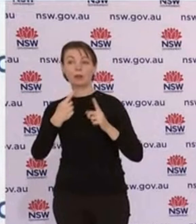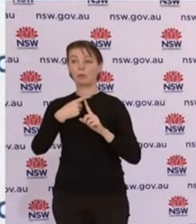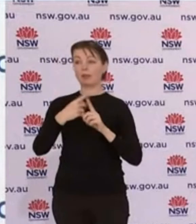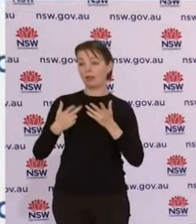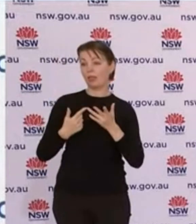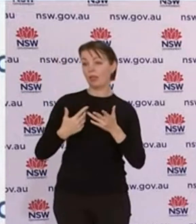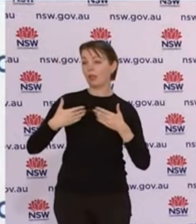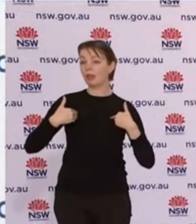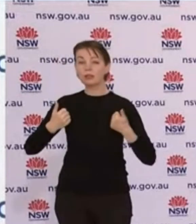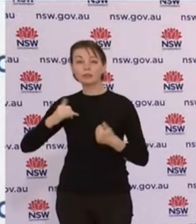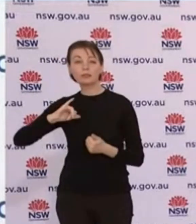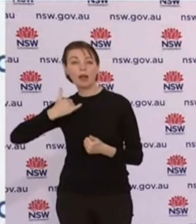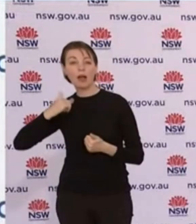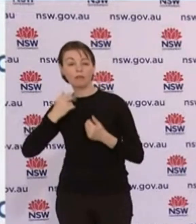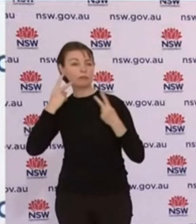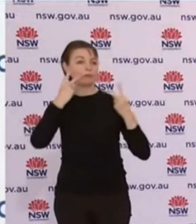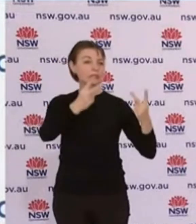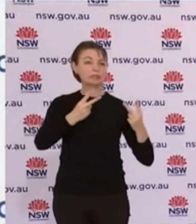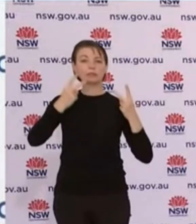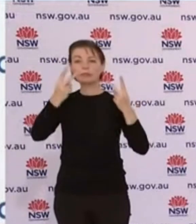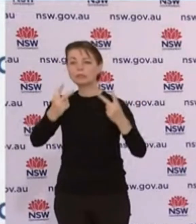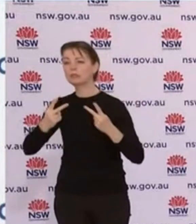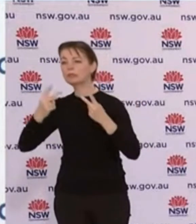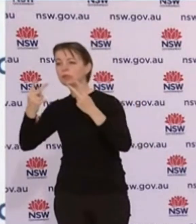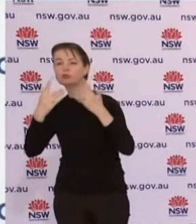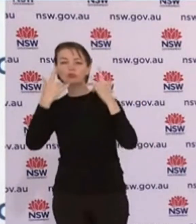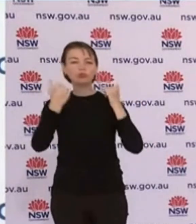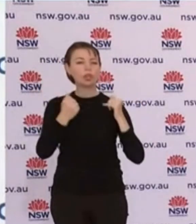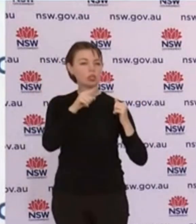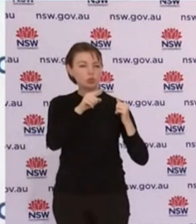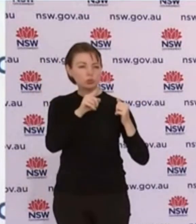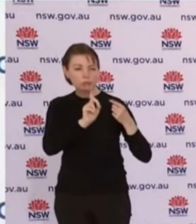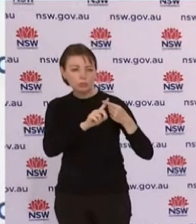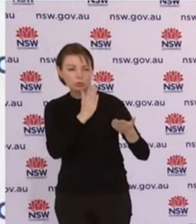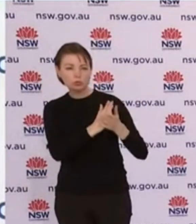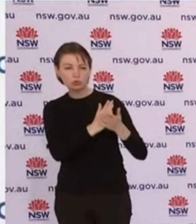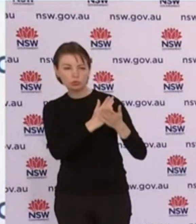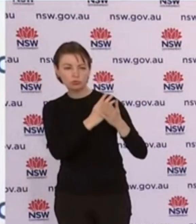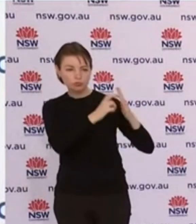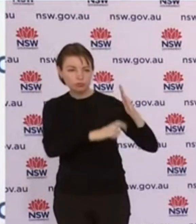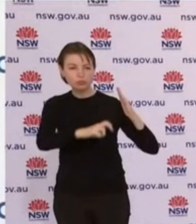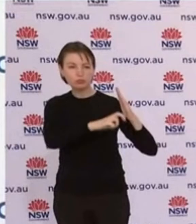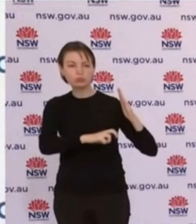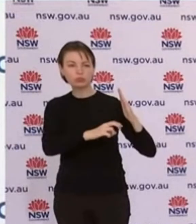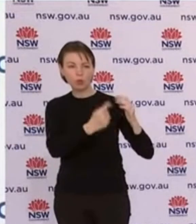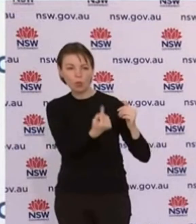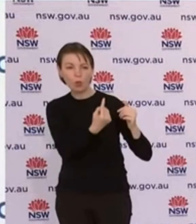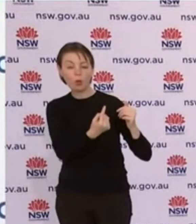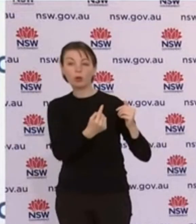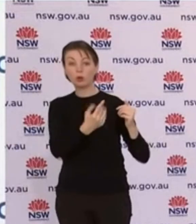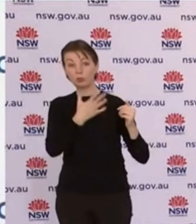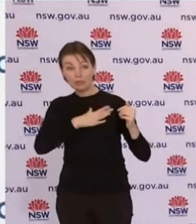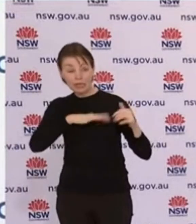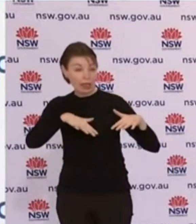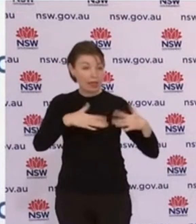COVID-19, as well as close contacts, to check they're in isolation and also to support their welfare. So for people who might need food,